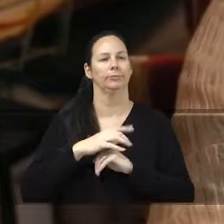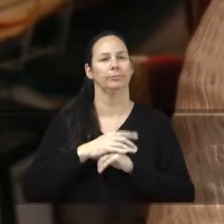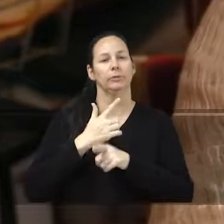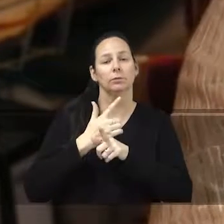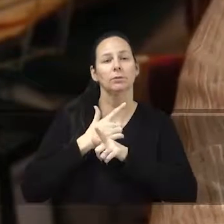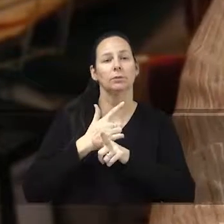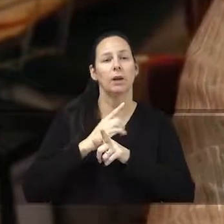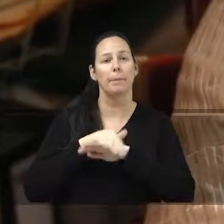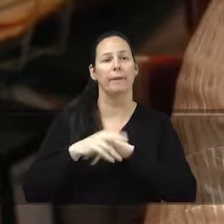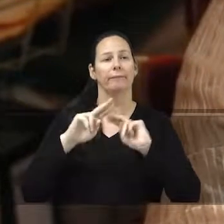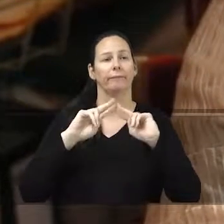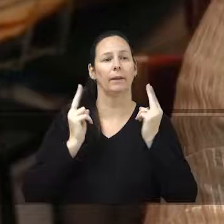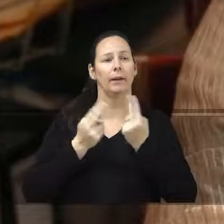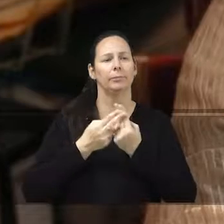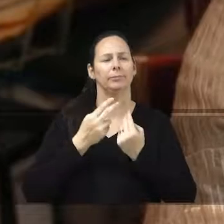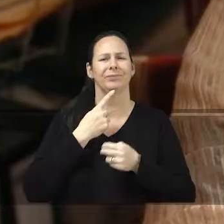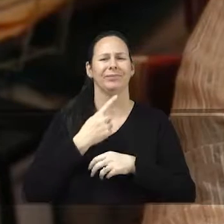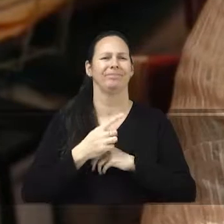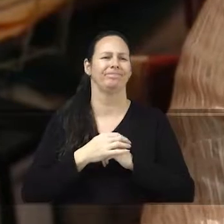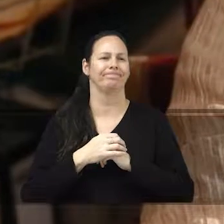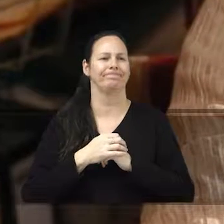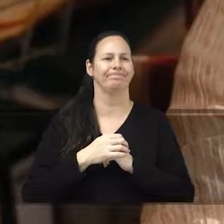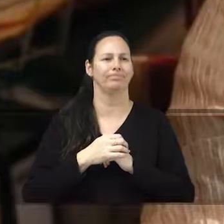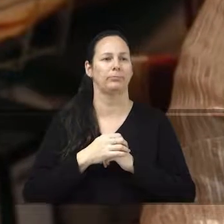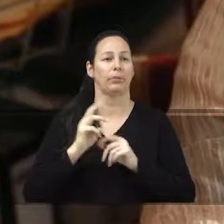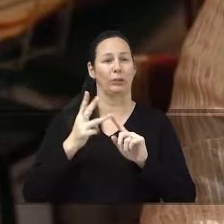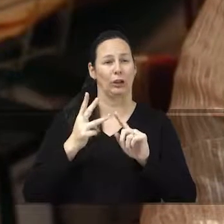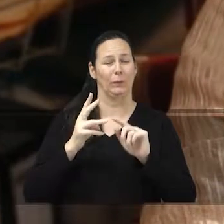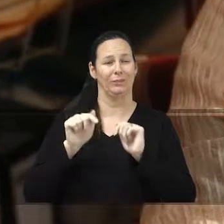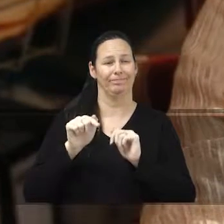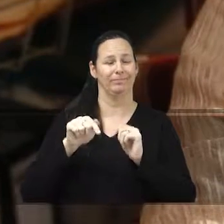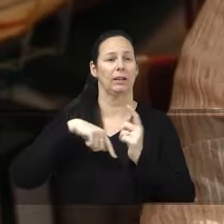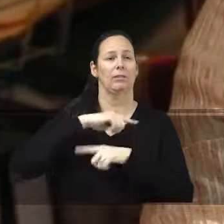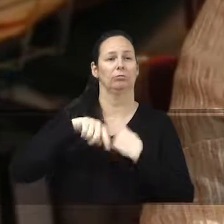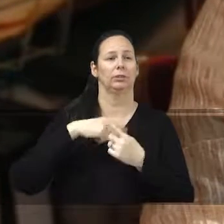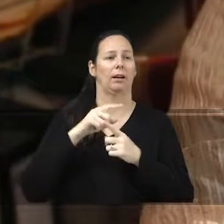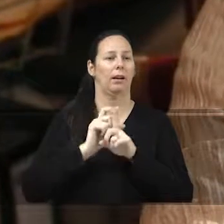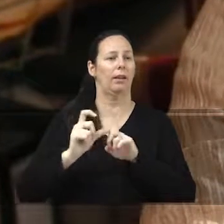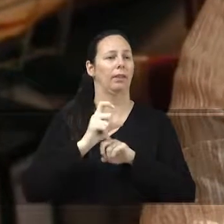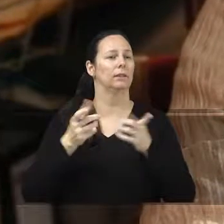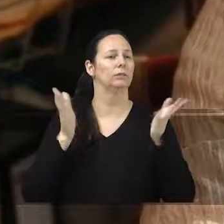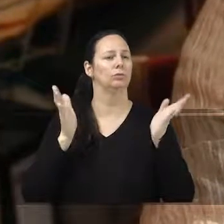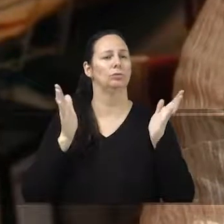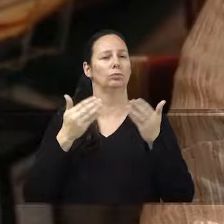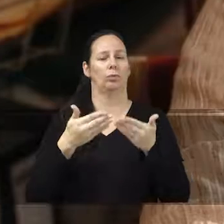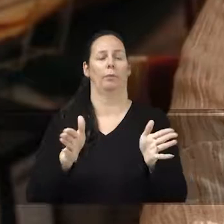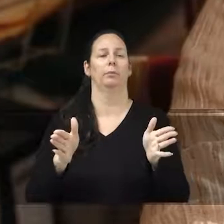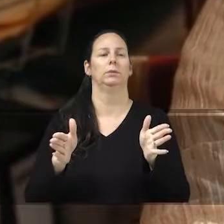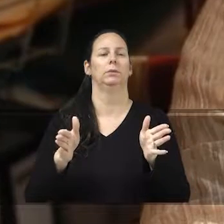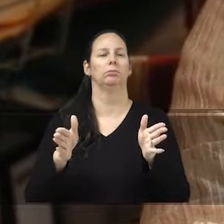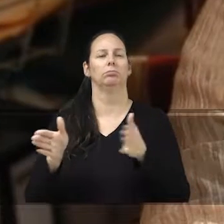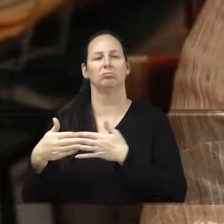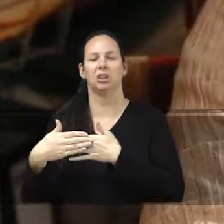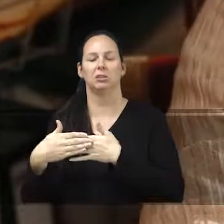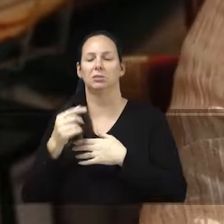talking about families, I think we put families first. That third one is around the Catholic